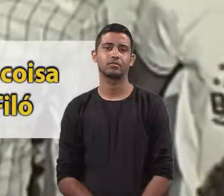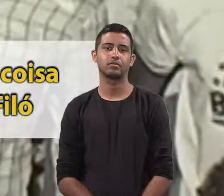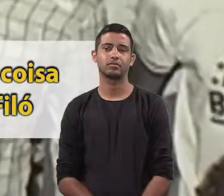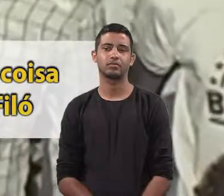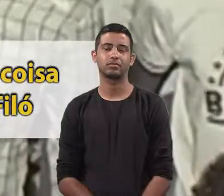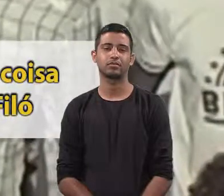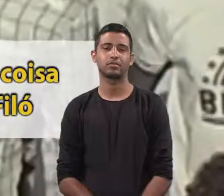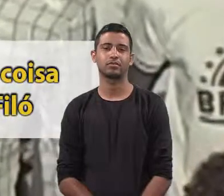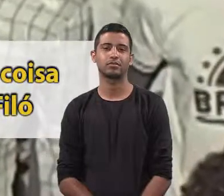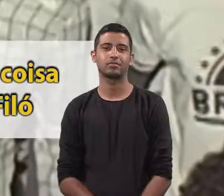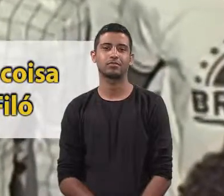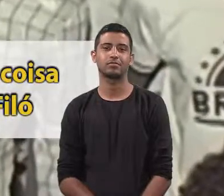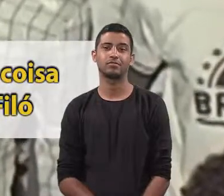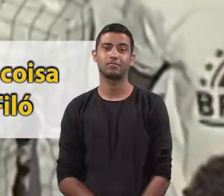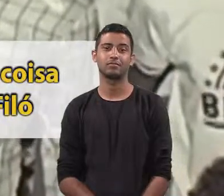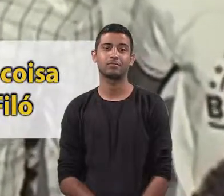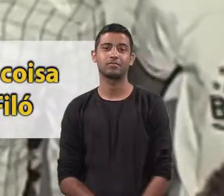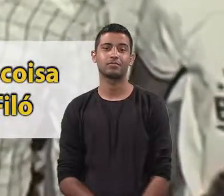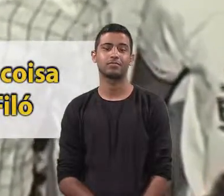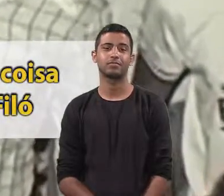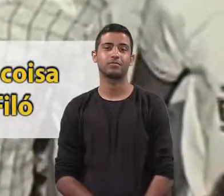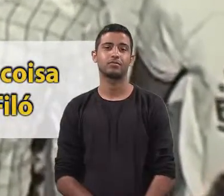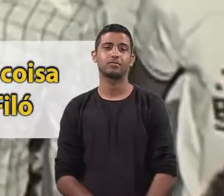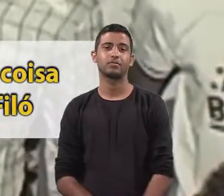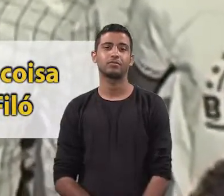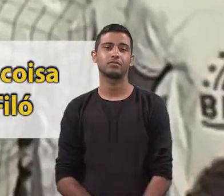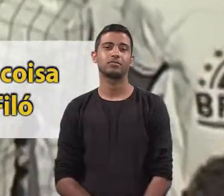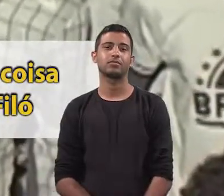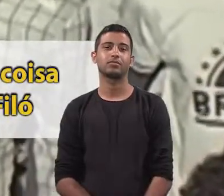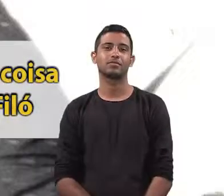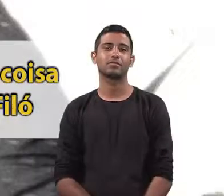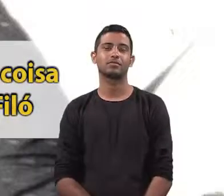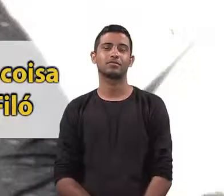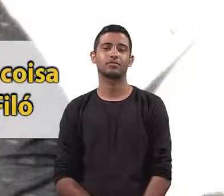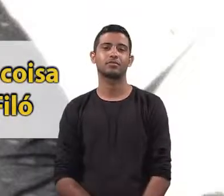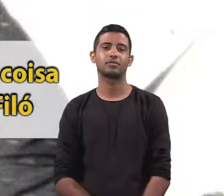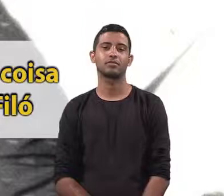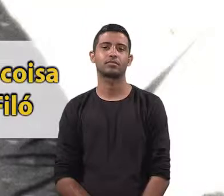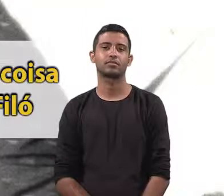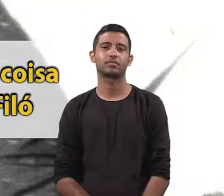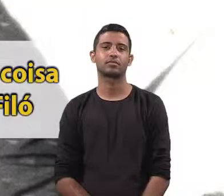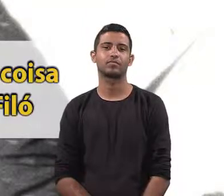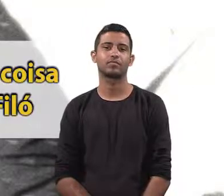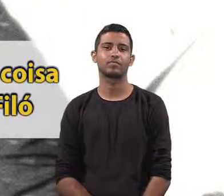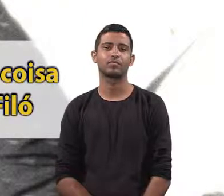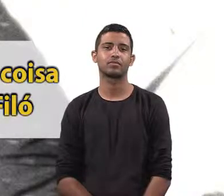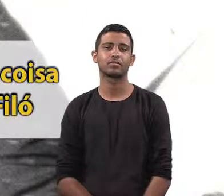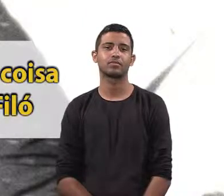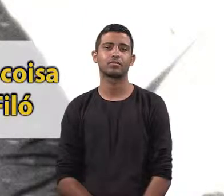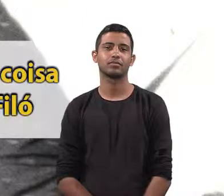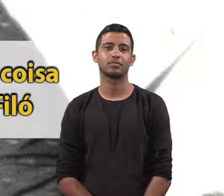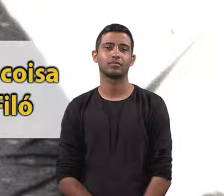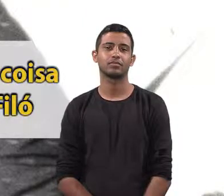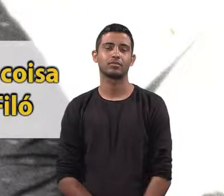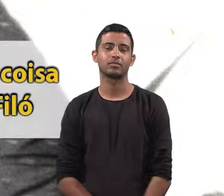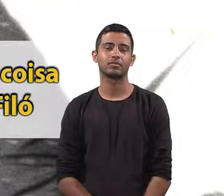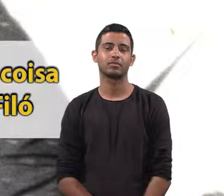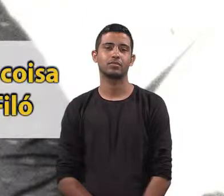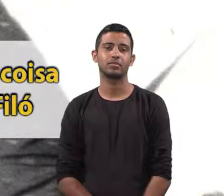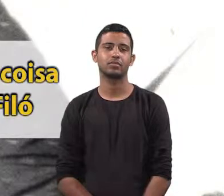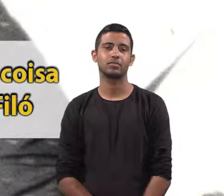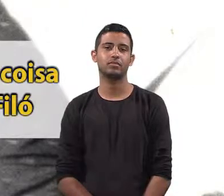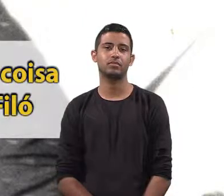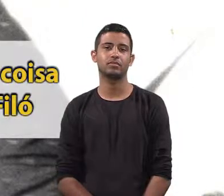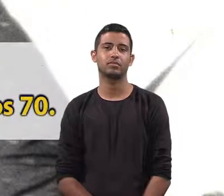discourse and symbols. So, of course, the first thing I wanted to do is get in touch with Mr. DJ Don